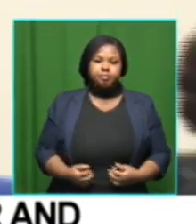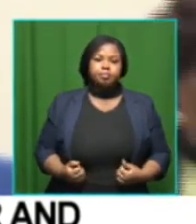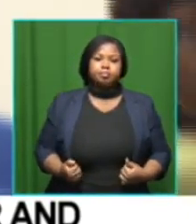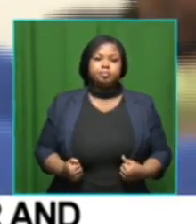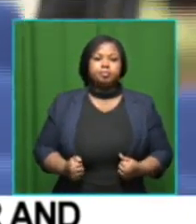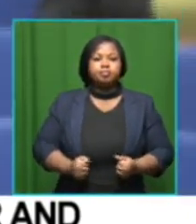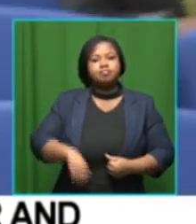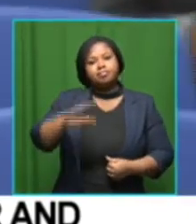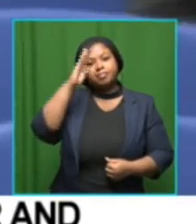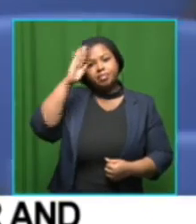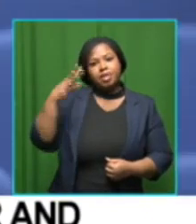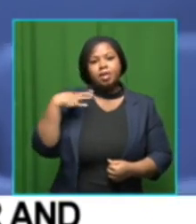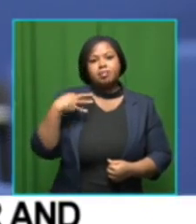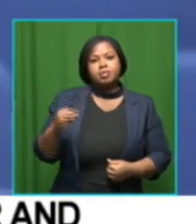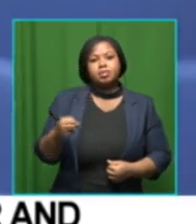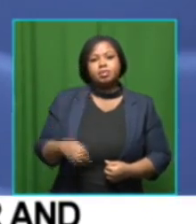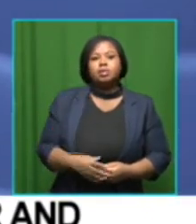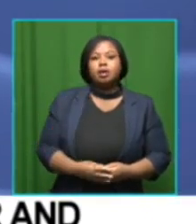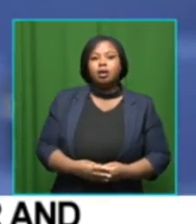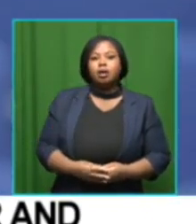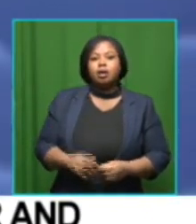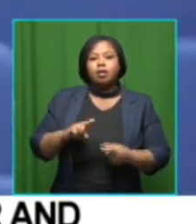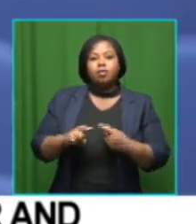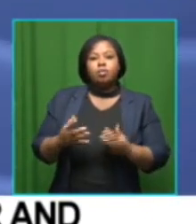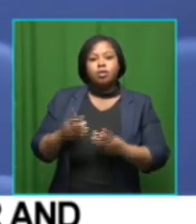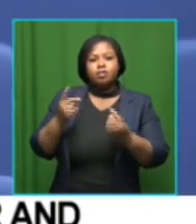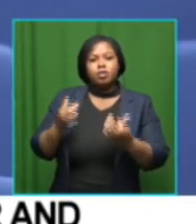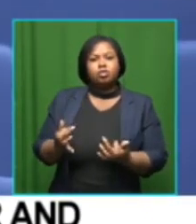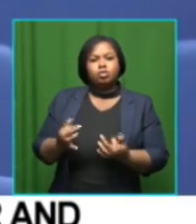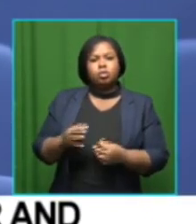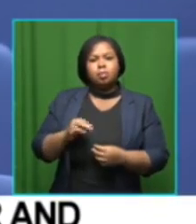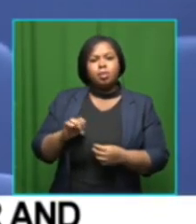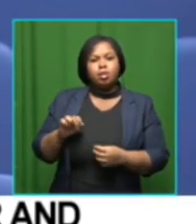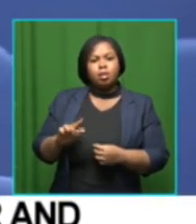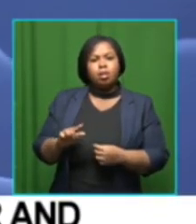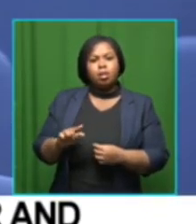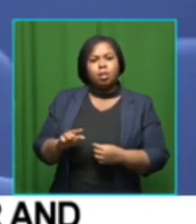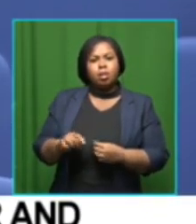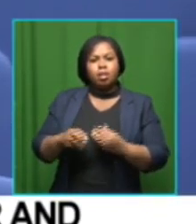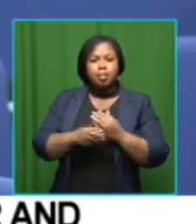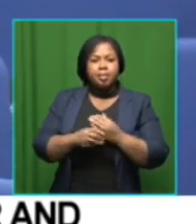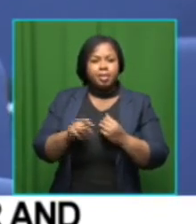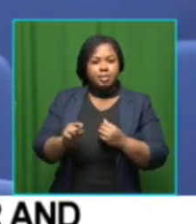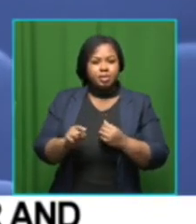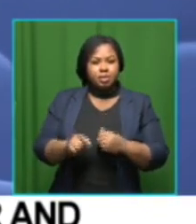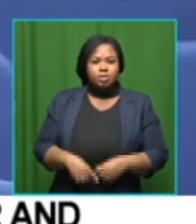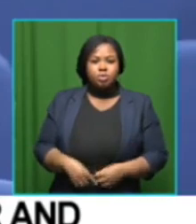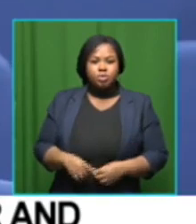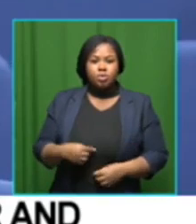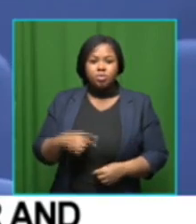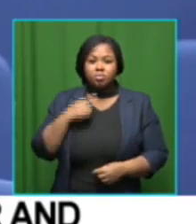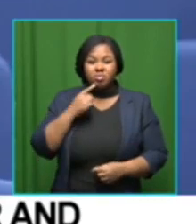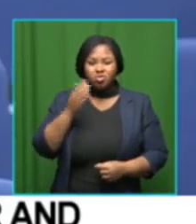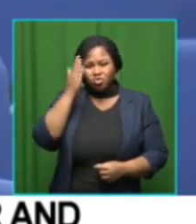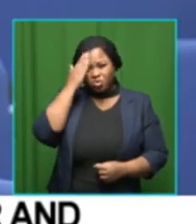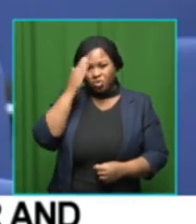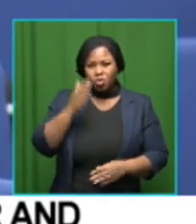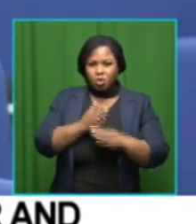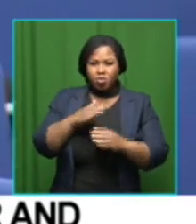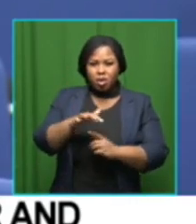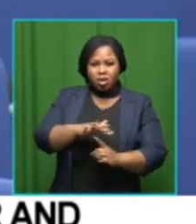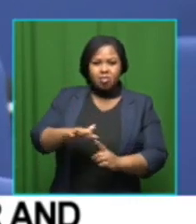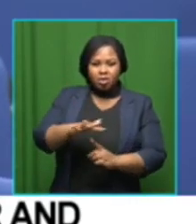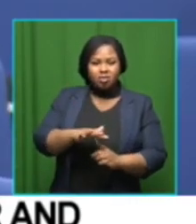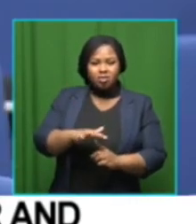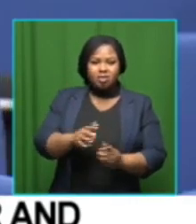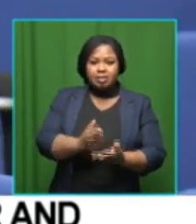Hi Minister, it's Catherine Child from the Financial Mail. You're going to increase testing, you're going to go to places that are very crowded, like second-hand